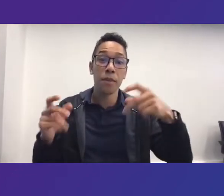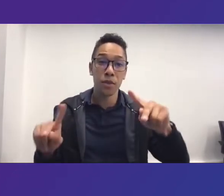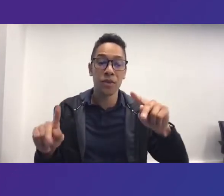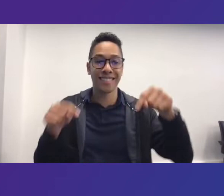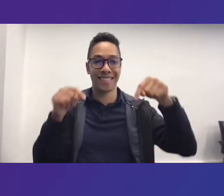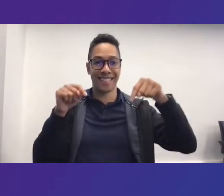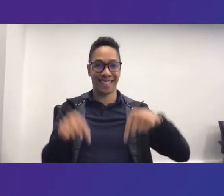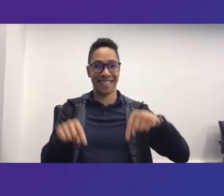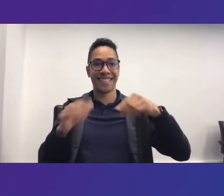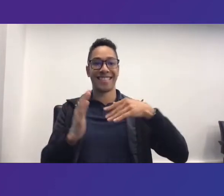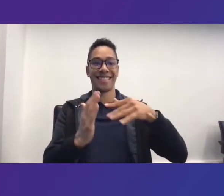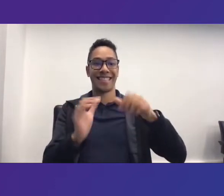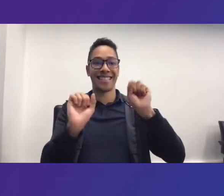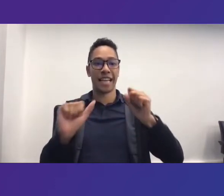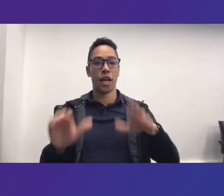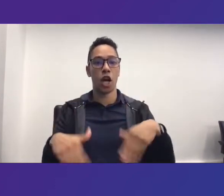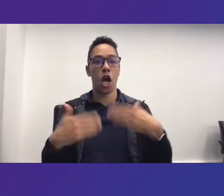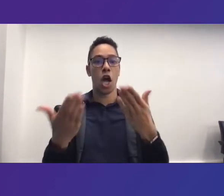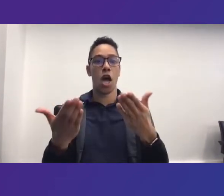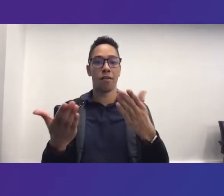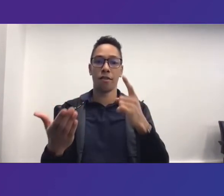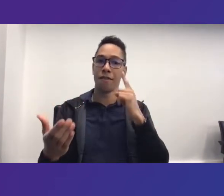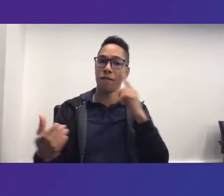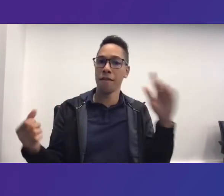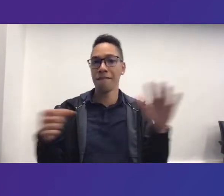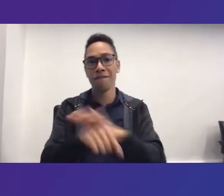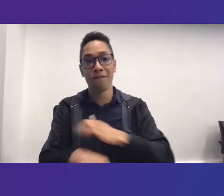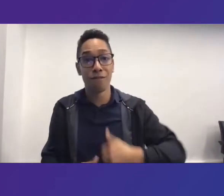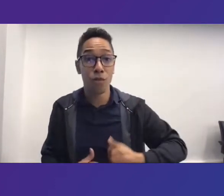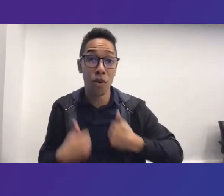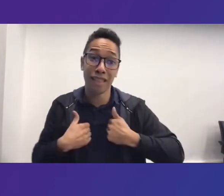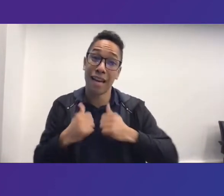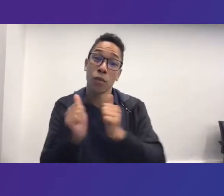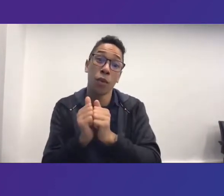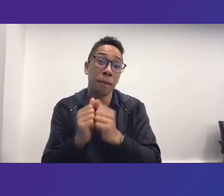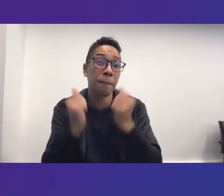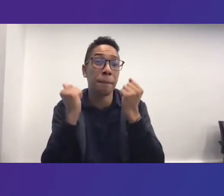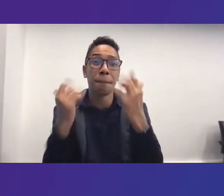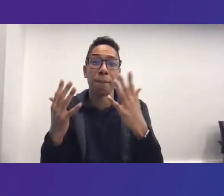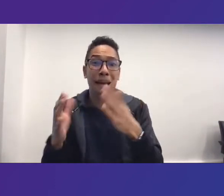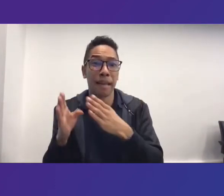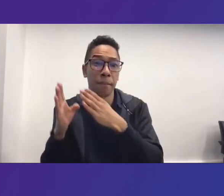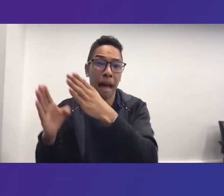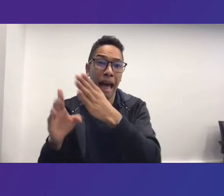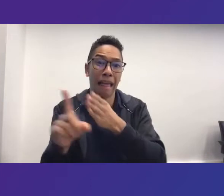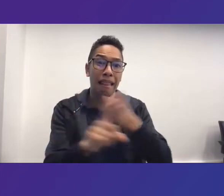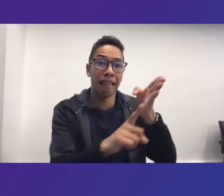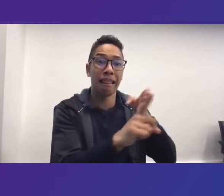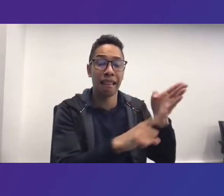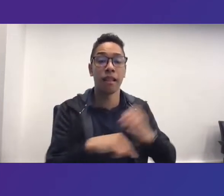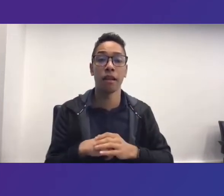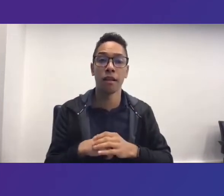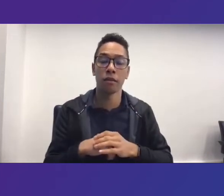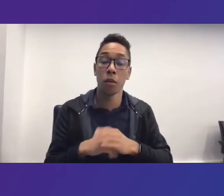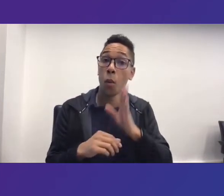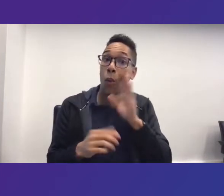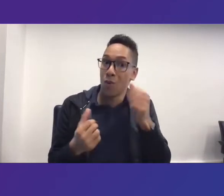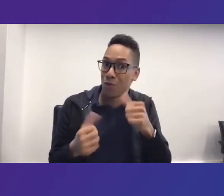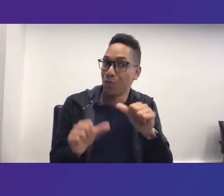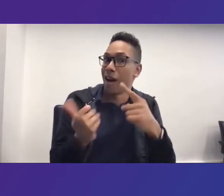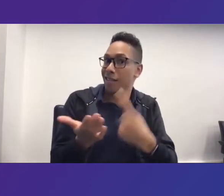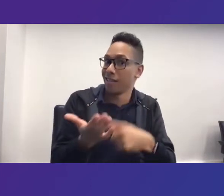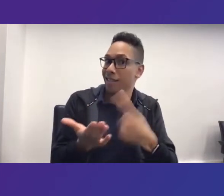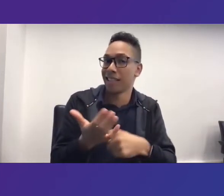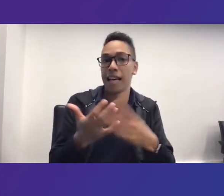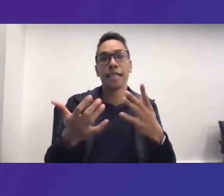offer toward a full life in its many pathways. We're going to try to discuss issues such as, what is